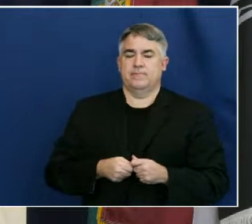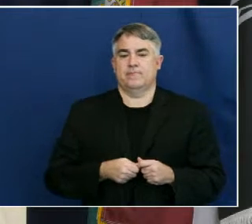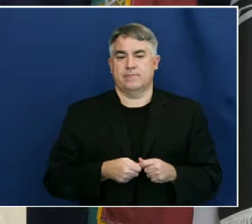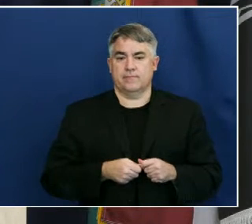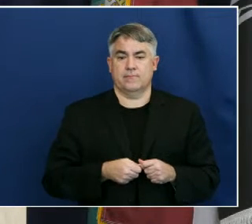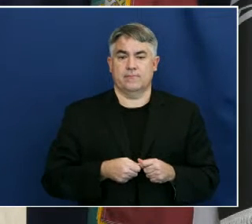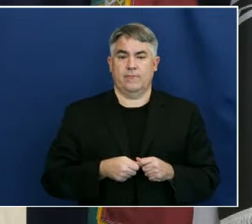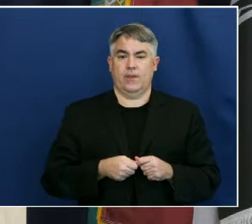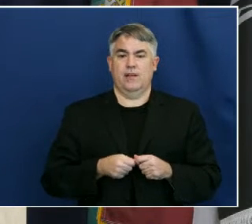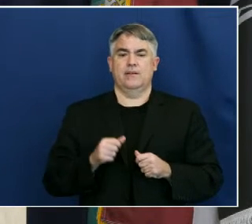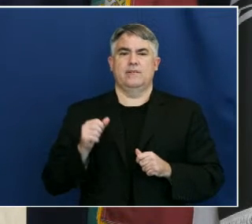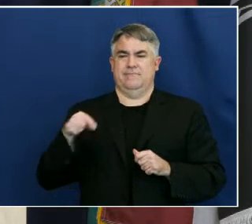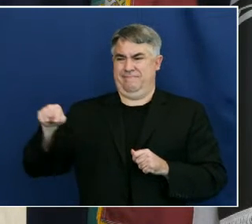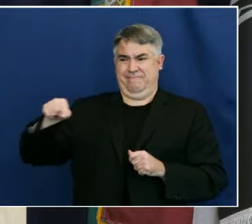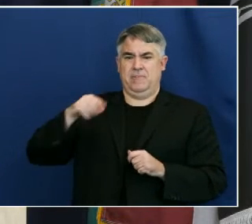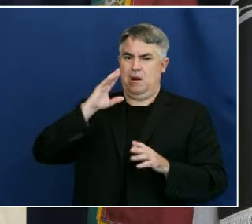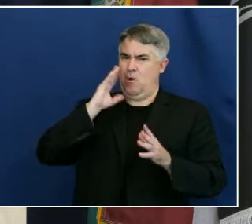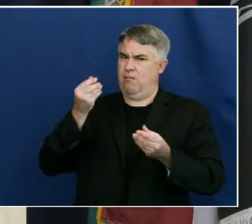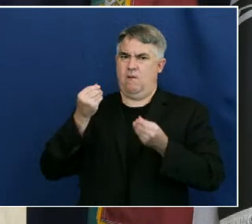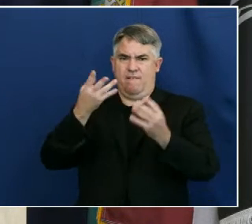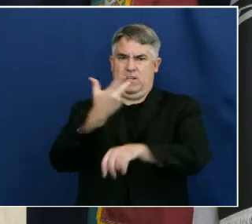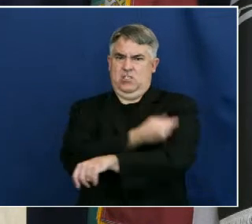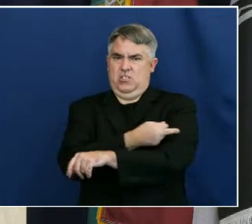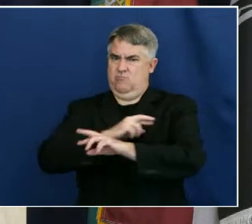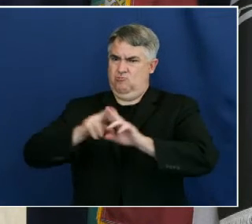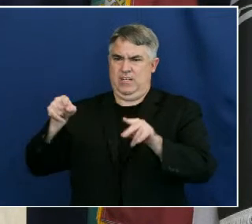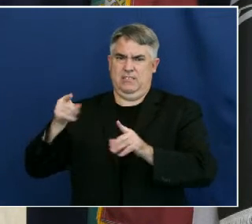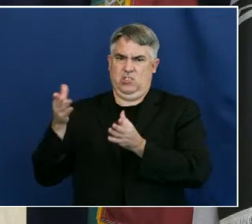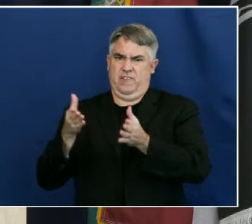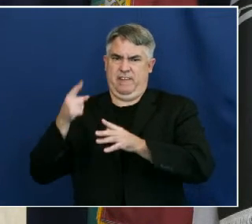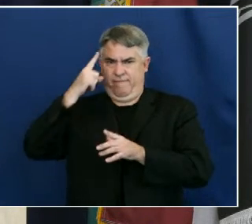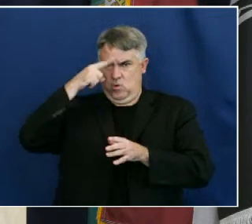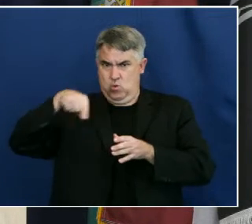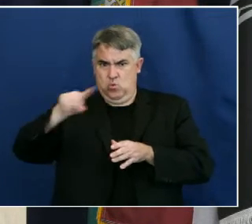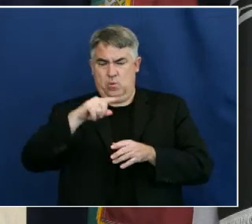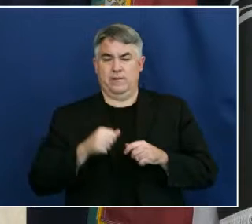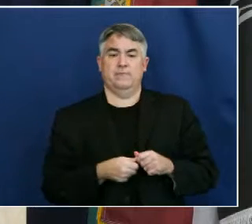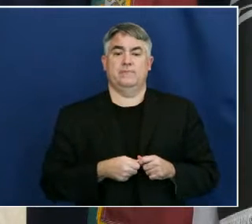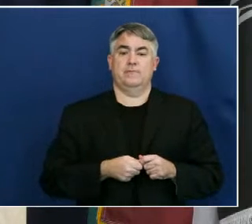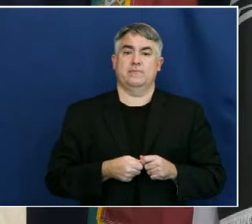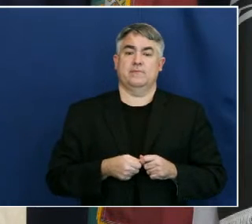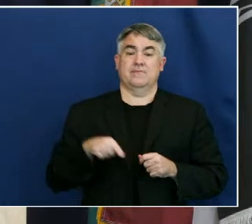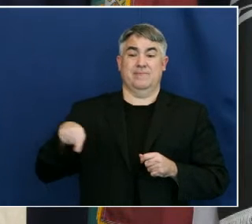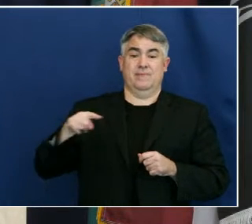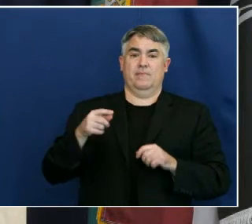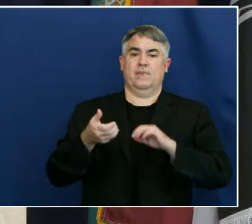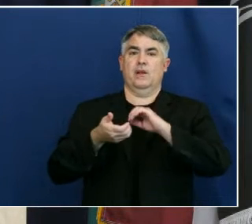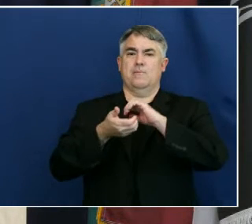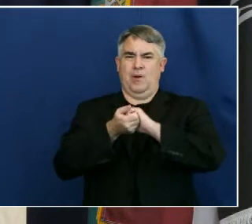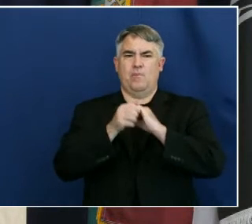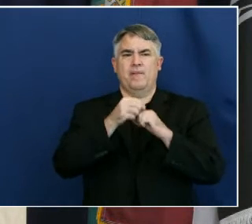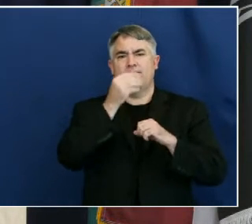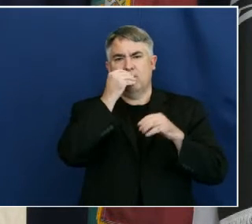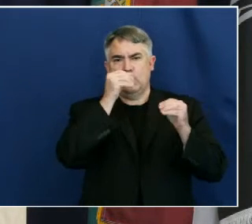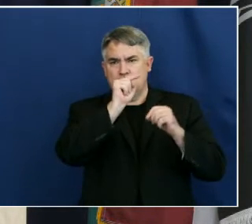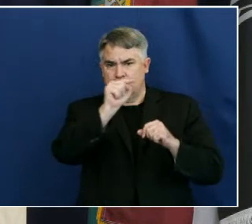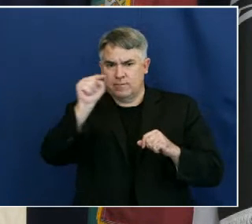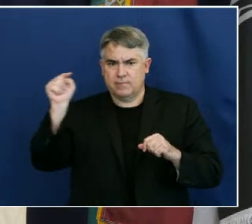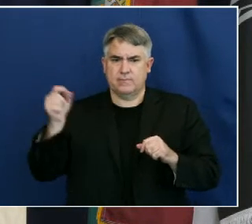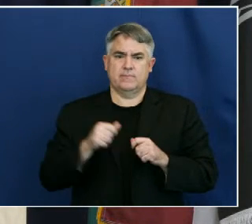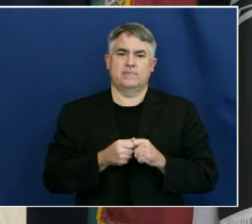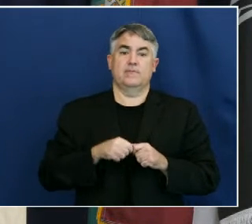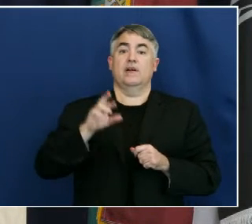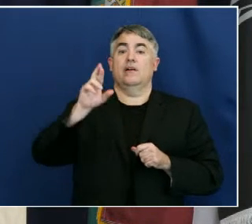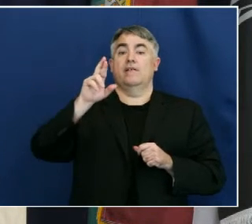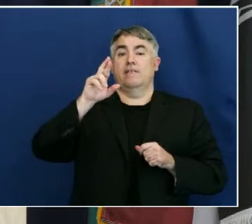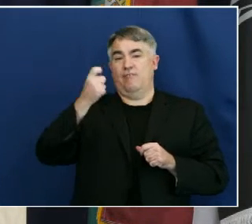available. We are working in particular with our grocery stores and pharmacies about how we can provide some additional allocations so they can vaccinate their own workforce